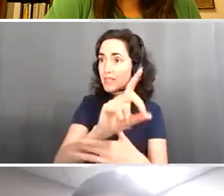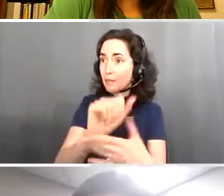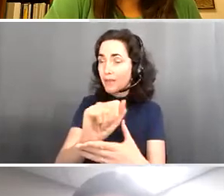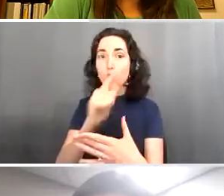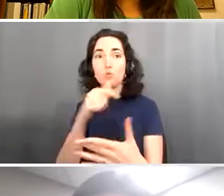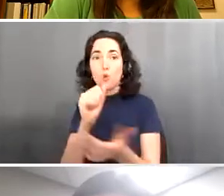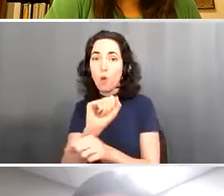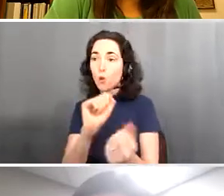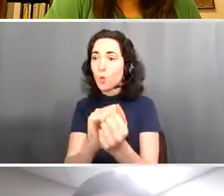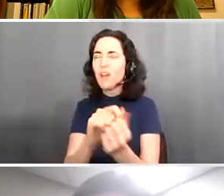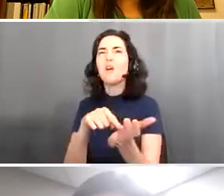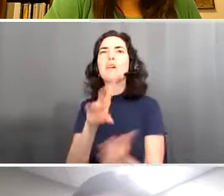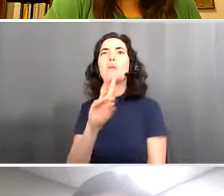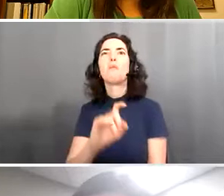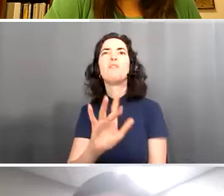here.